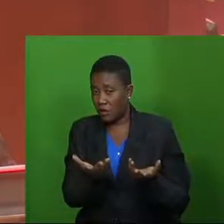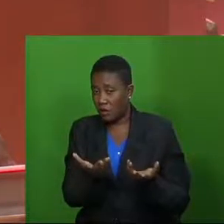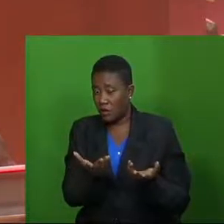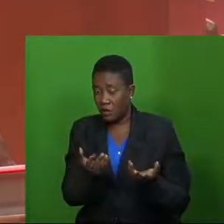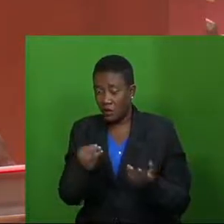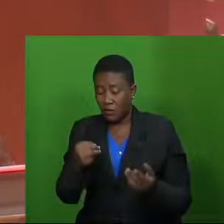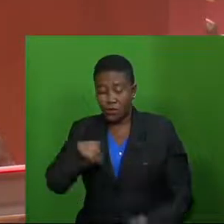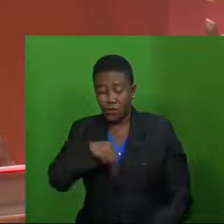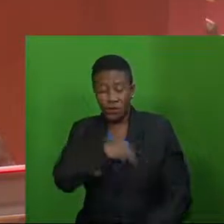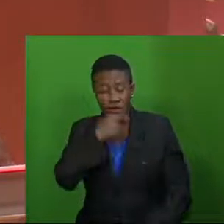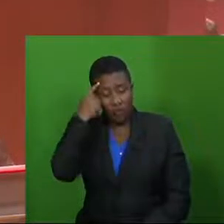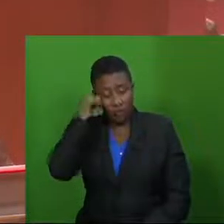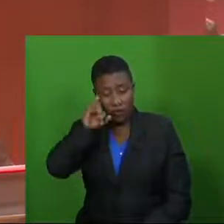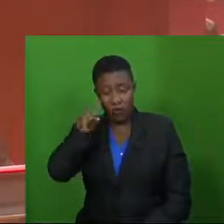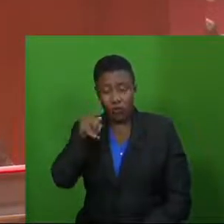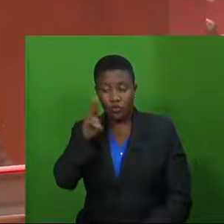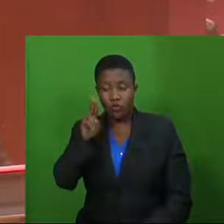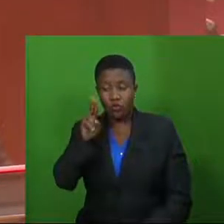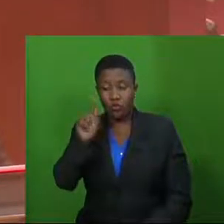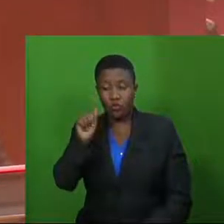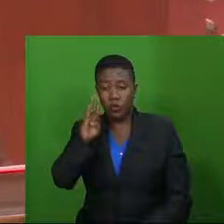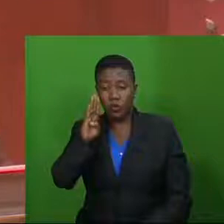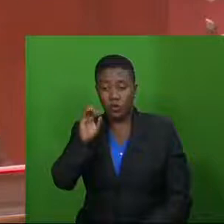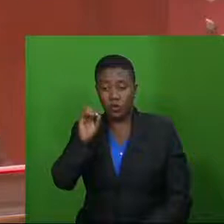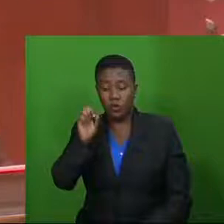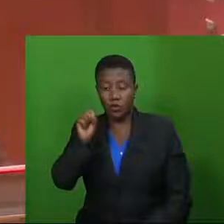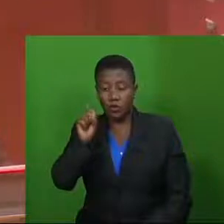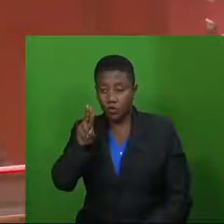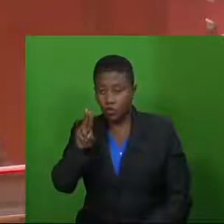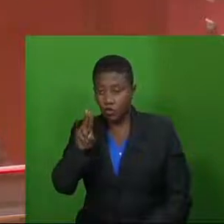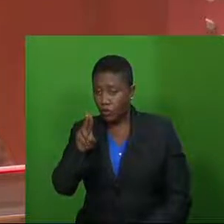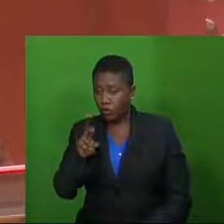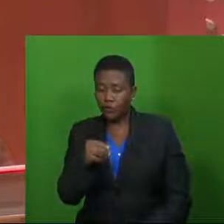Jaboso, I think we're